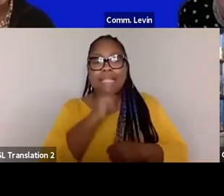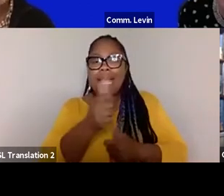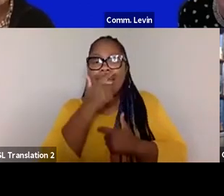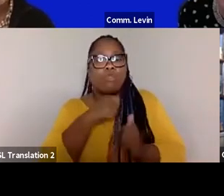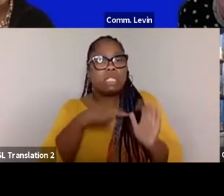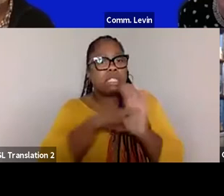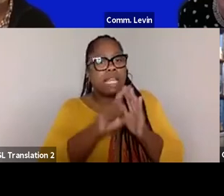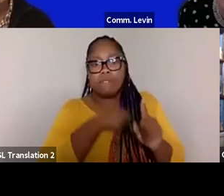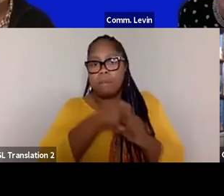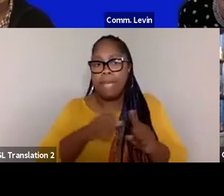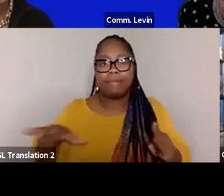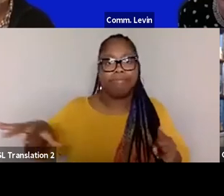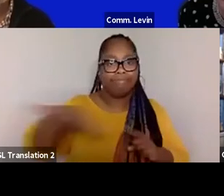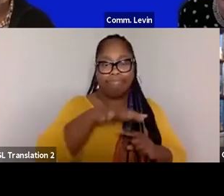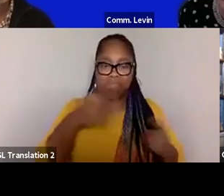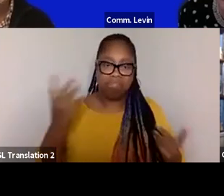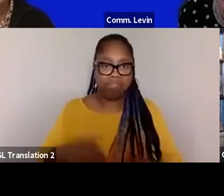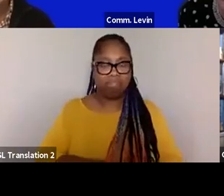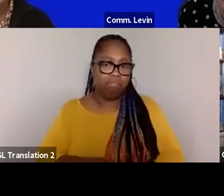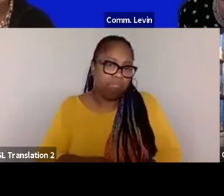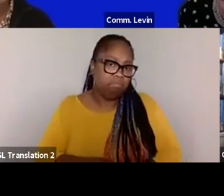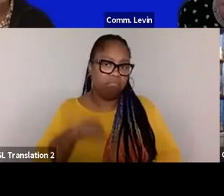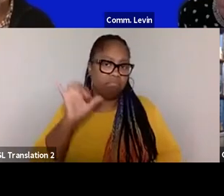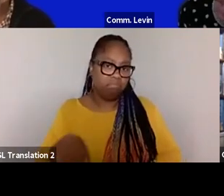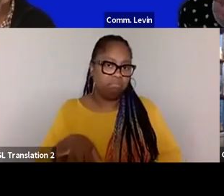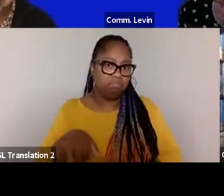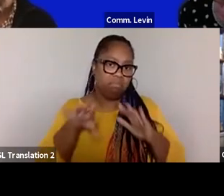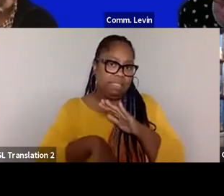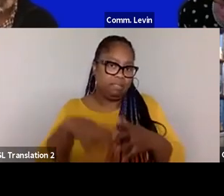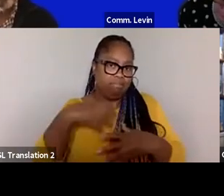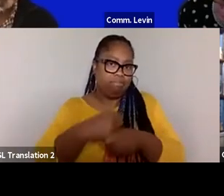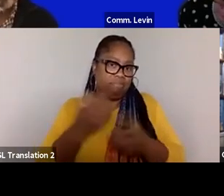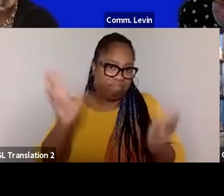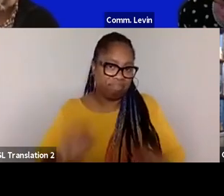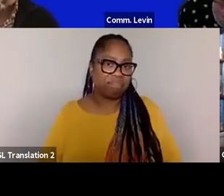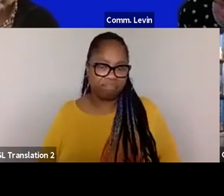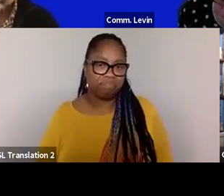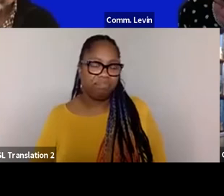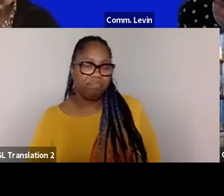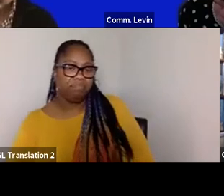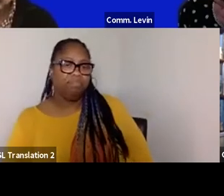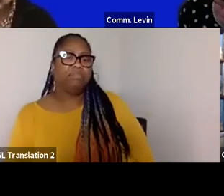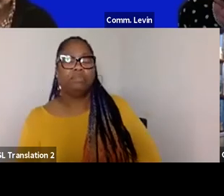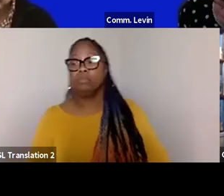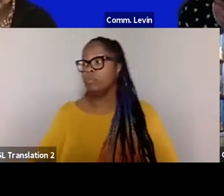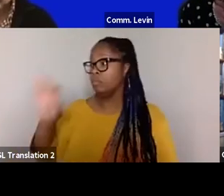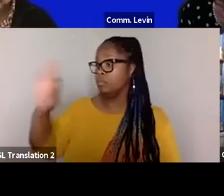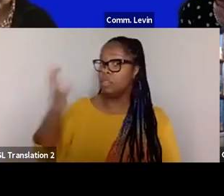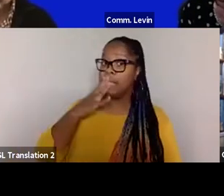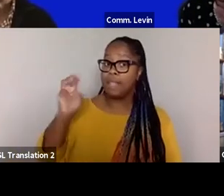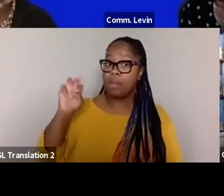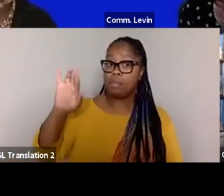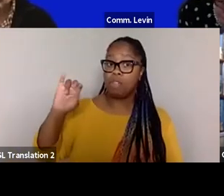to the neighborhood. And so that's basically what I have to say about it. Thank you, Mr. Engstrom. Questions